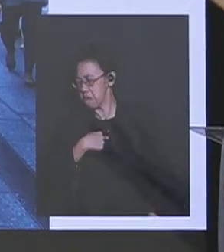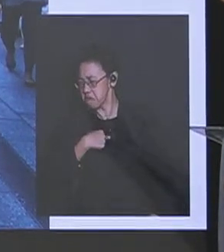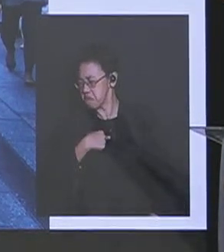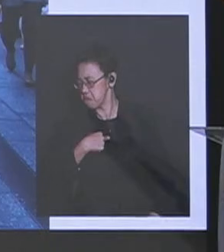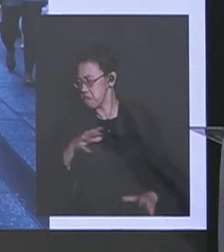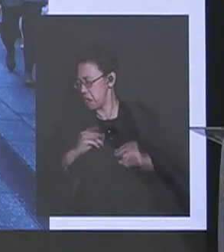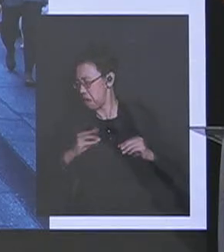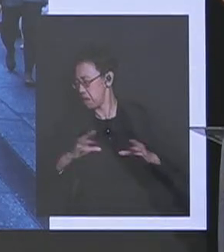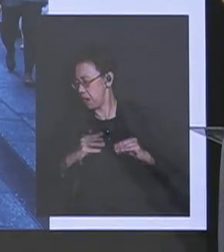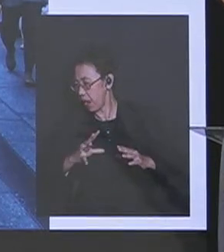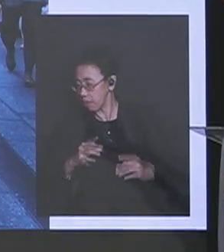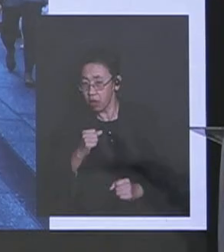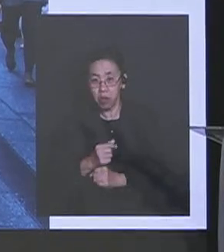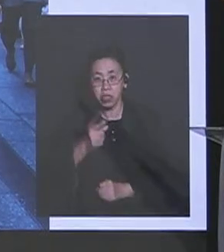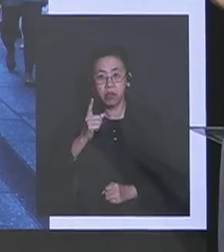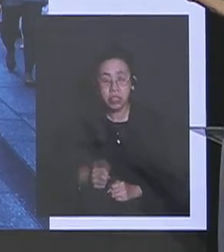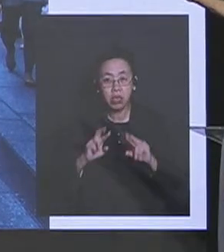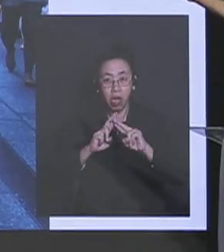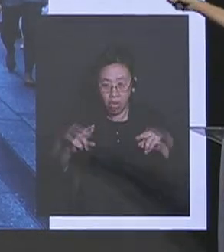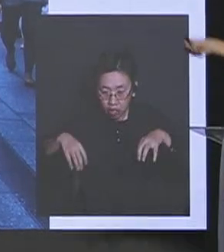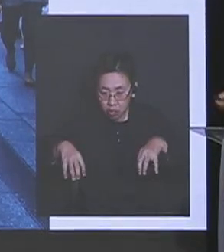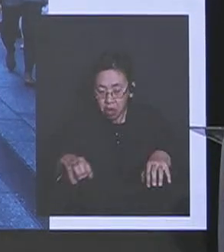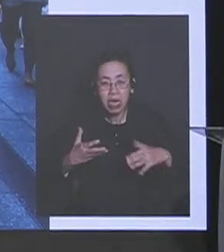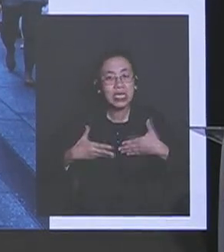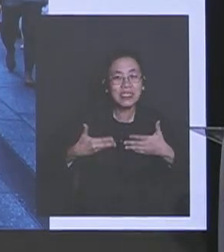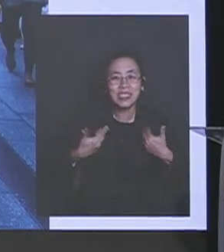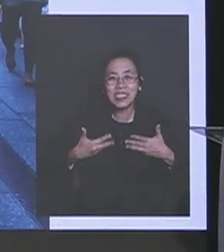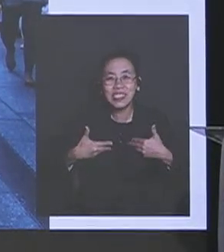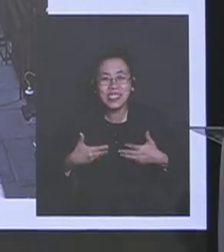real estate in the city is around Times Square.